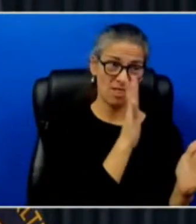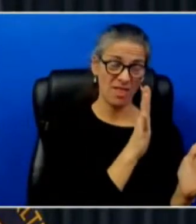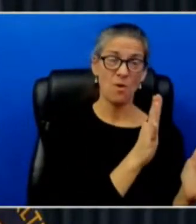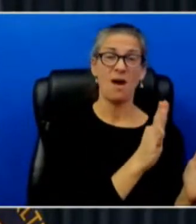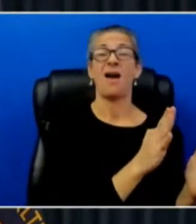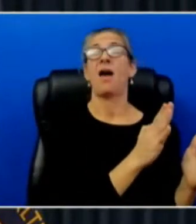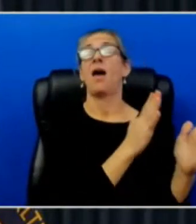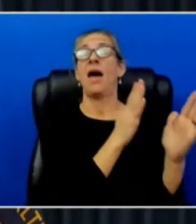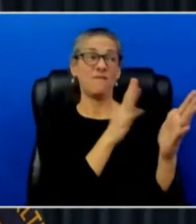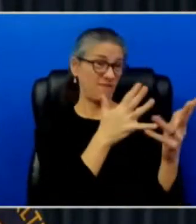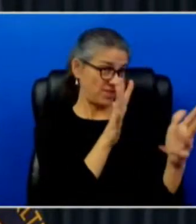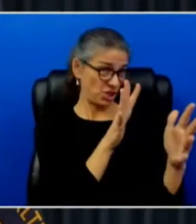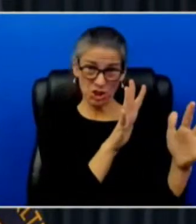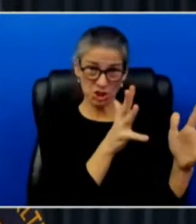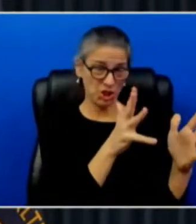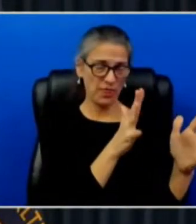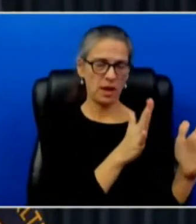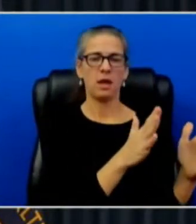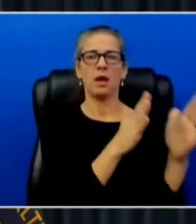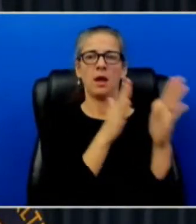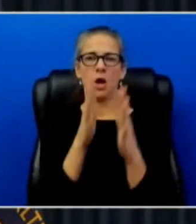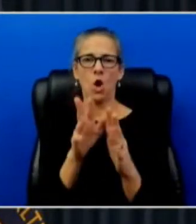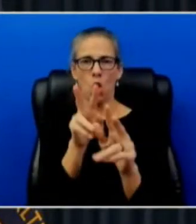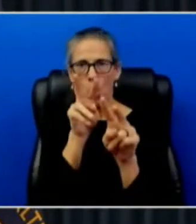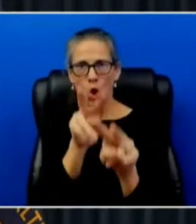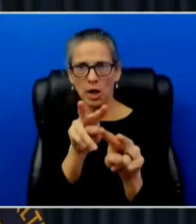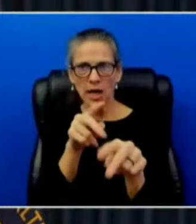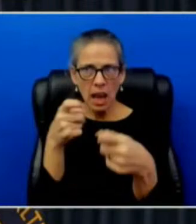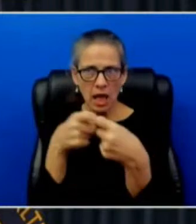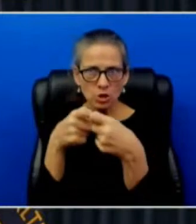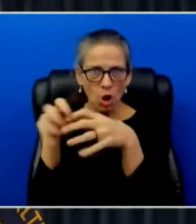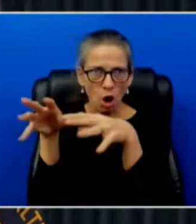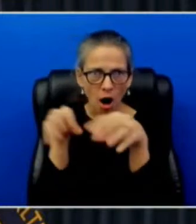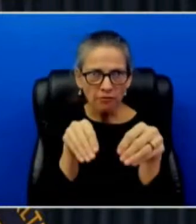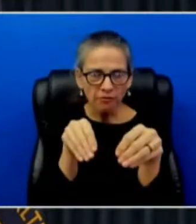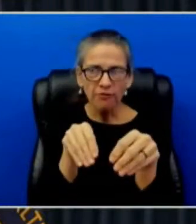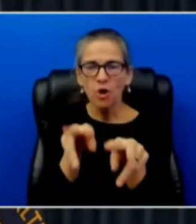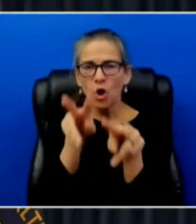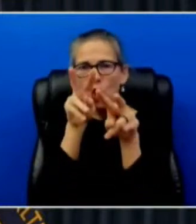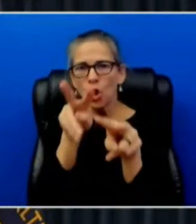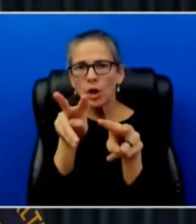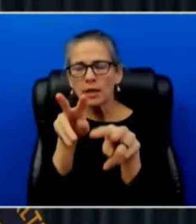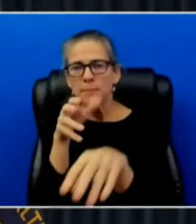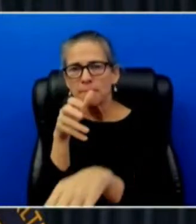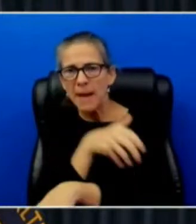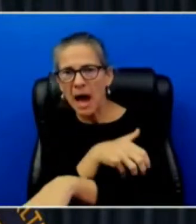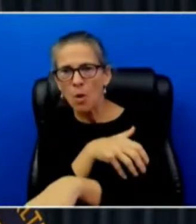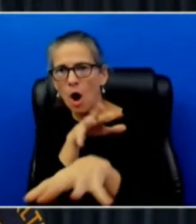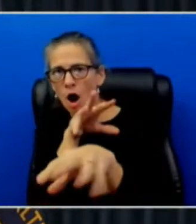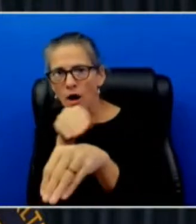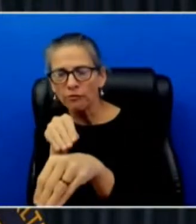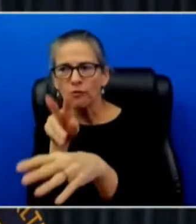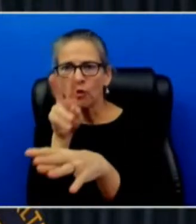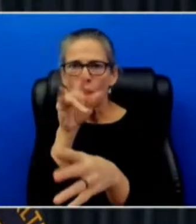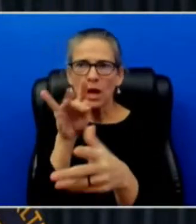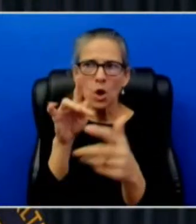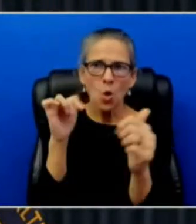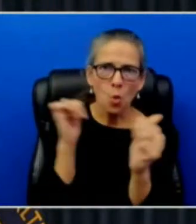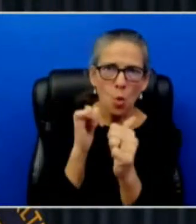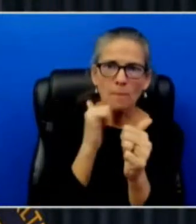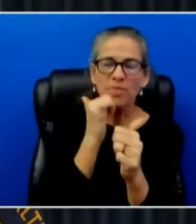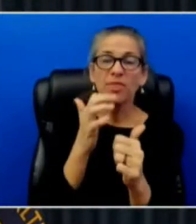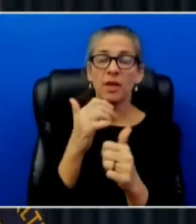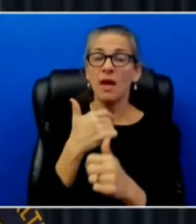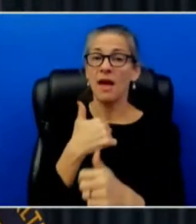and then an extreme cold event that'll be hitting us right after. I anticipate that state office buildings will